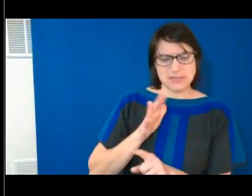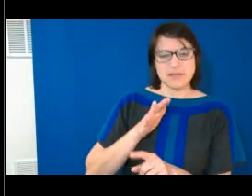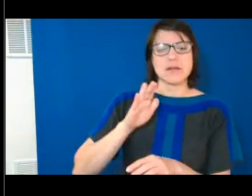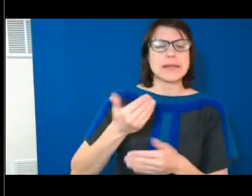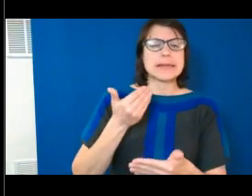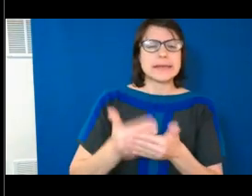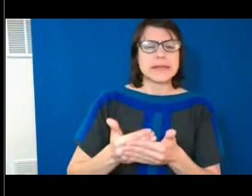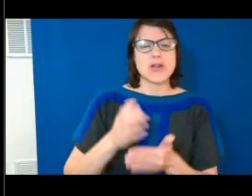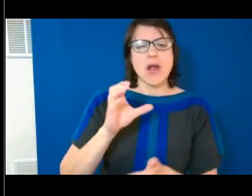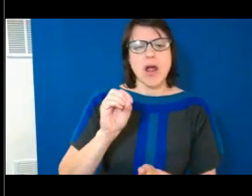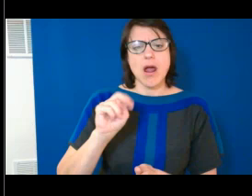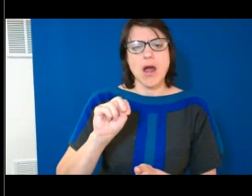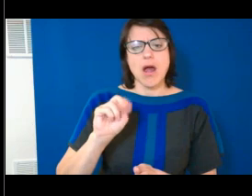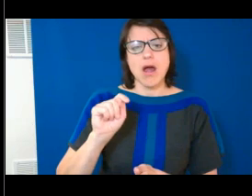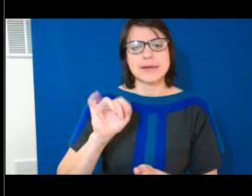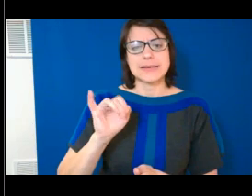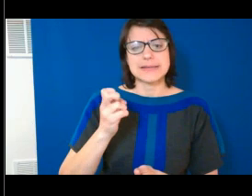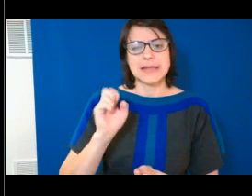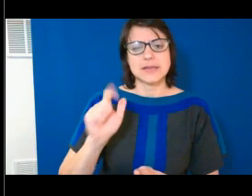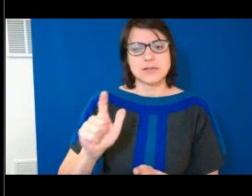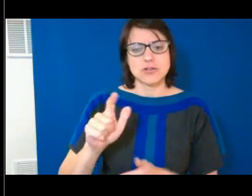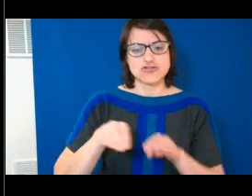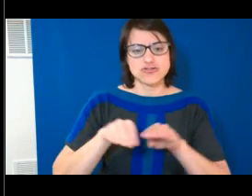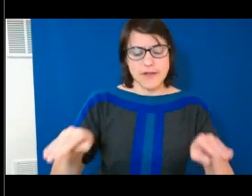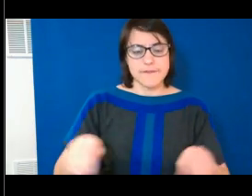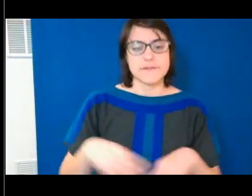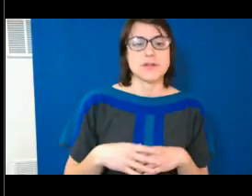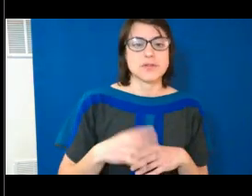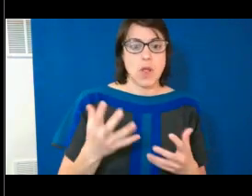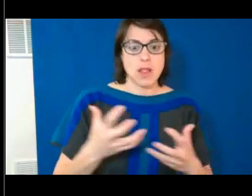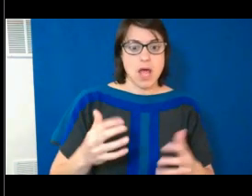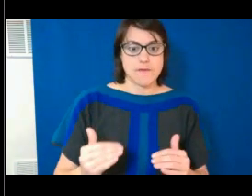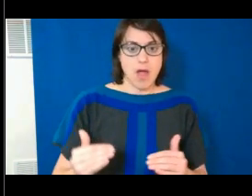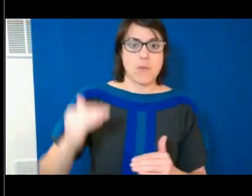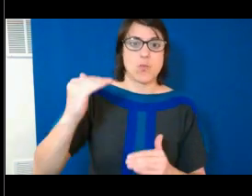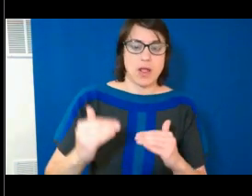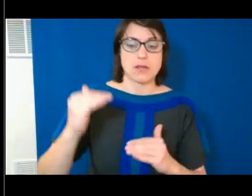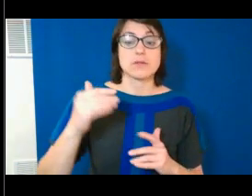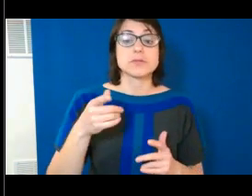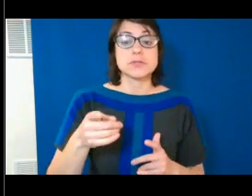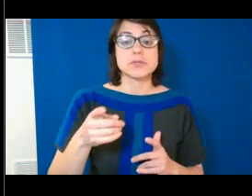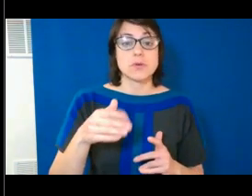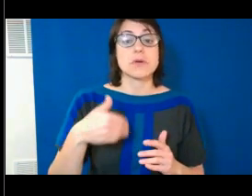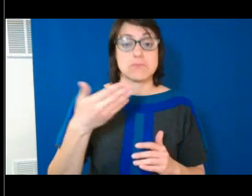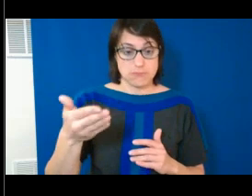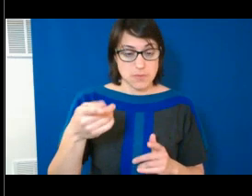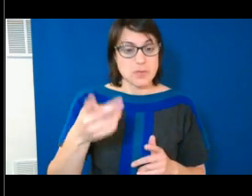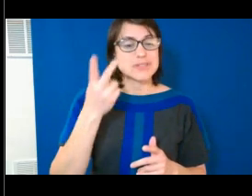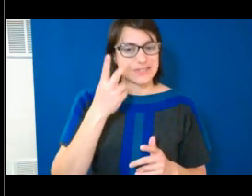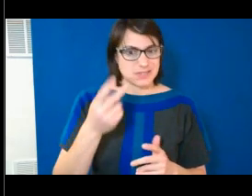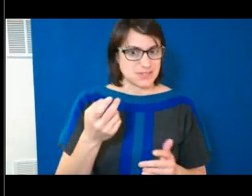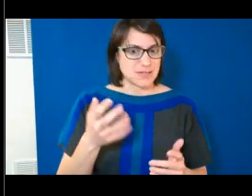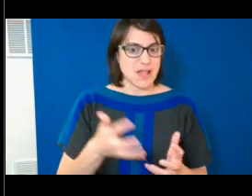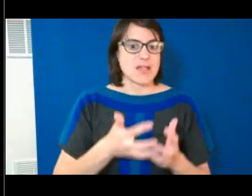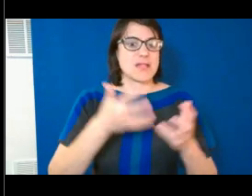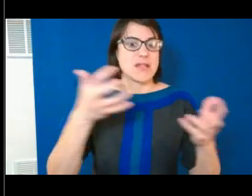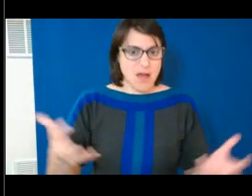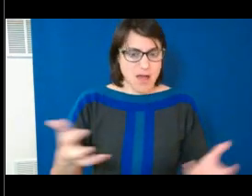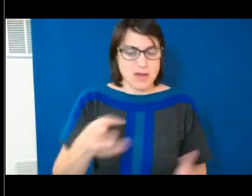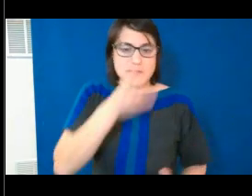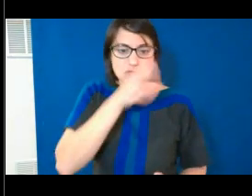upwelling. Next slide. And one more, next slide. And it has a lot of marine debris, as you can imagine. There's a lot